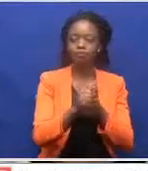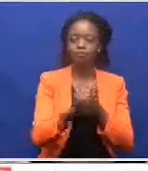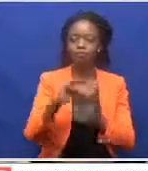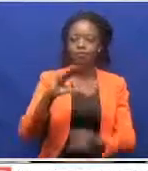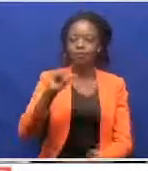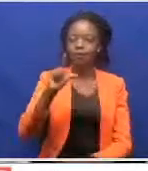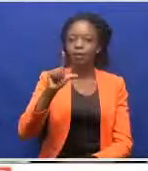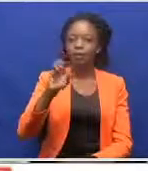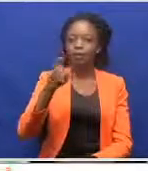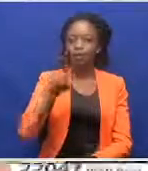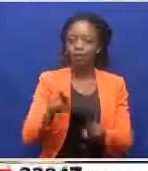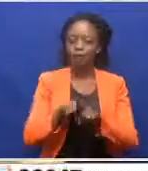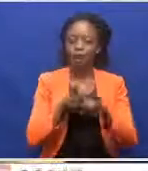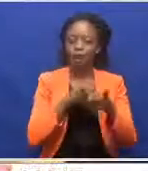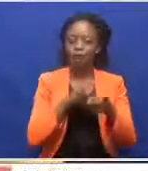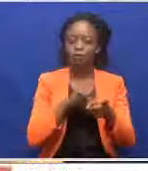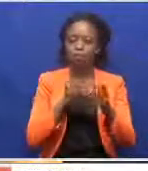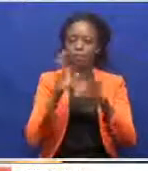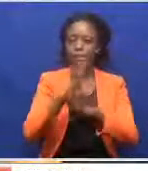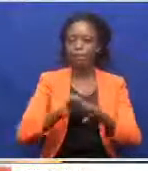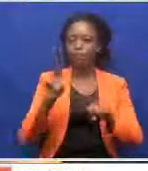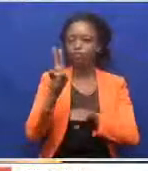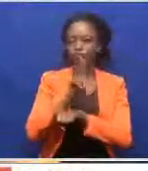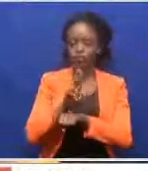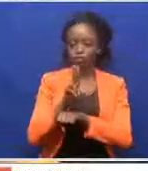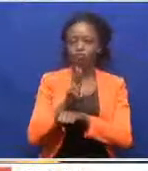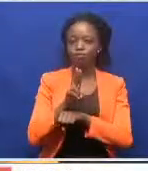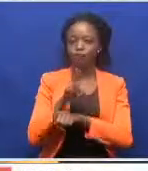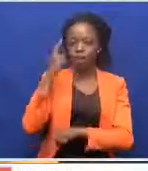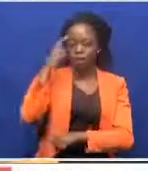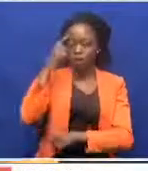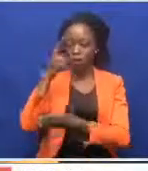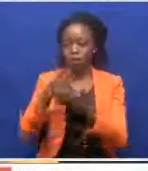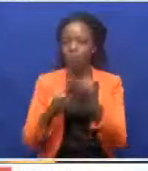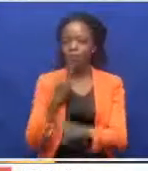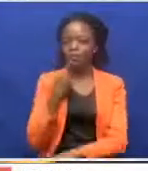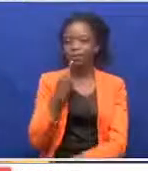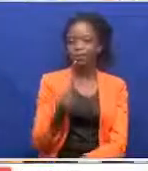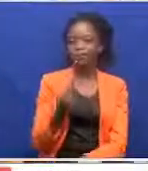has however criticized President Uhuru Kenyatta for what he termed as